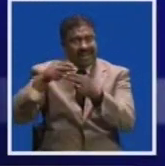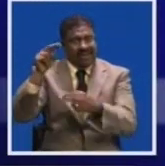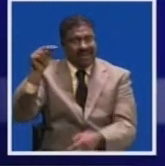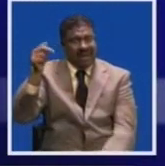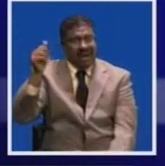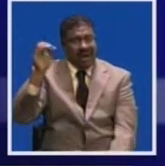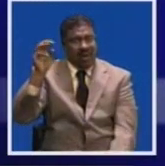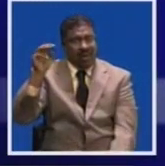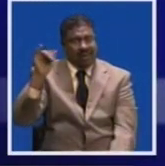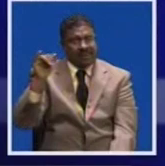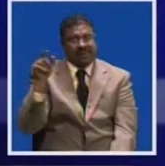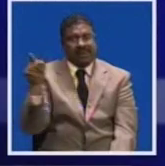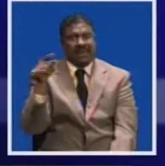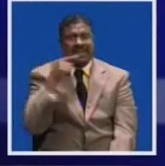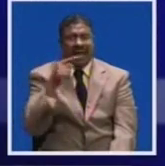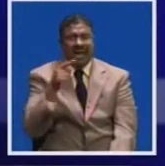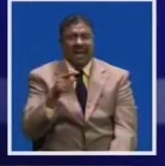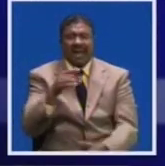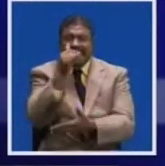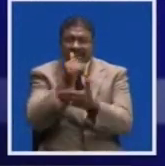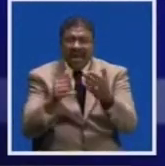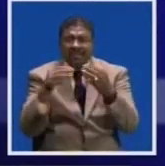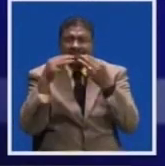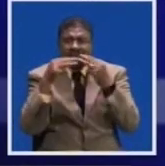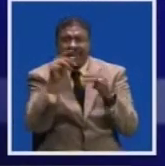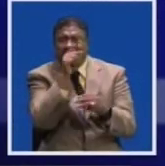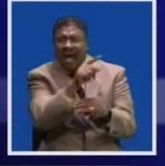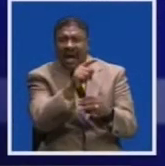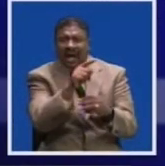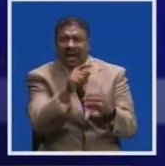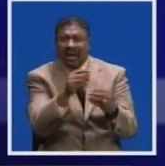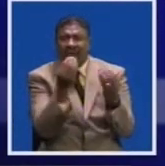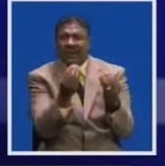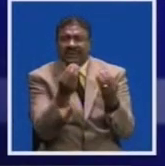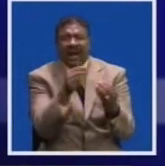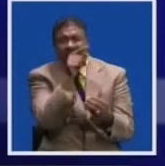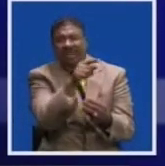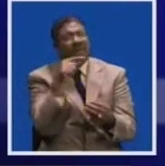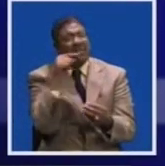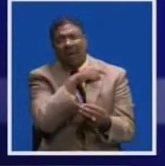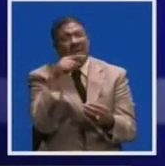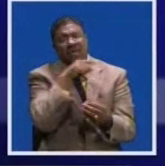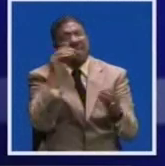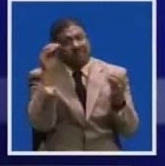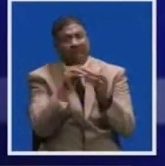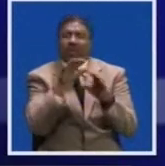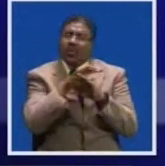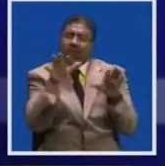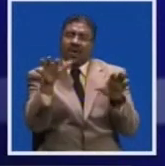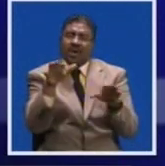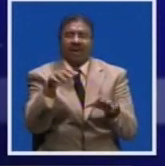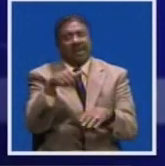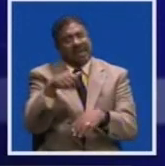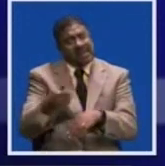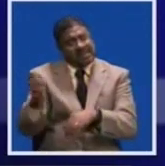says it is regrettable that some of these social media reports have falsehoods. Mrs. Nyawali has advised the public to follow updates